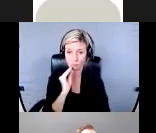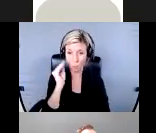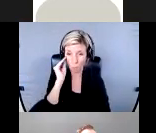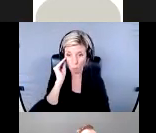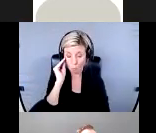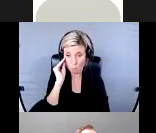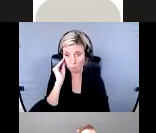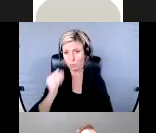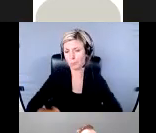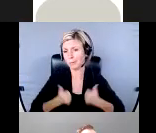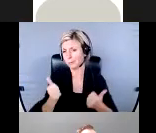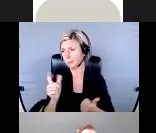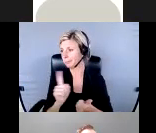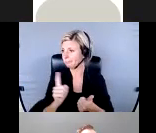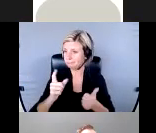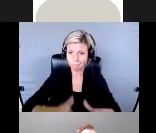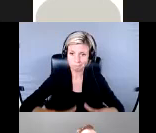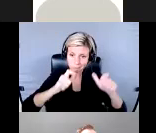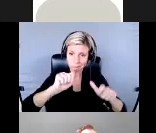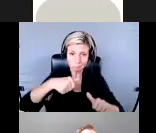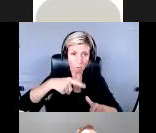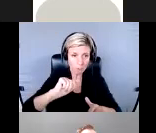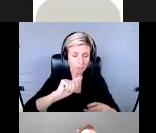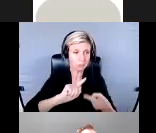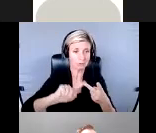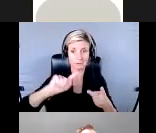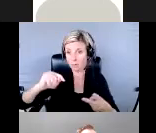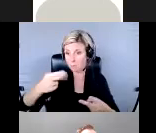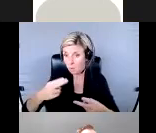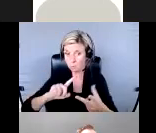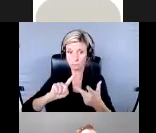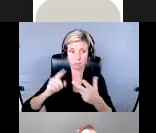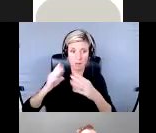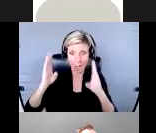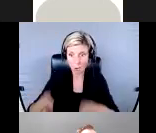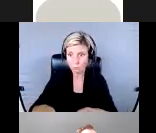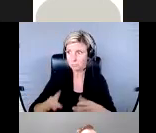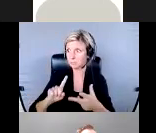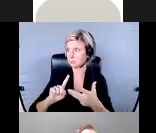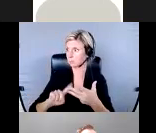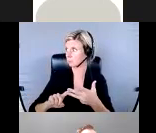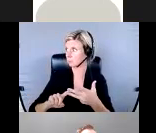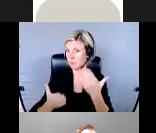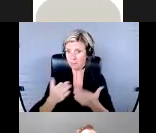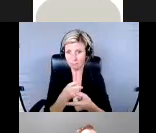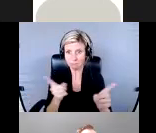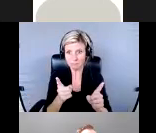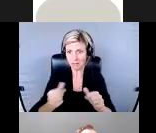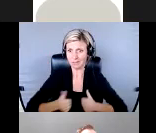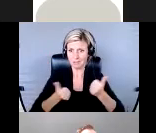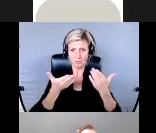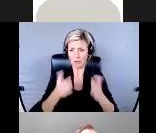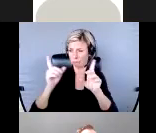an apartment, your townhouse, house, you've had it for years, you've had it for 6 months, all your stuff is